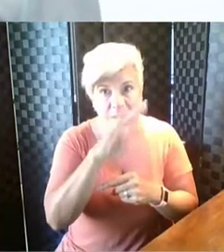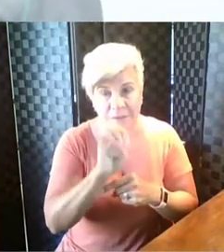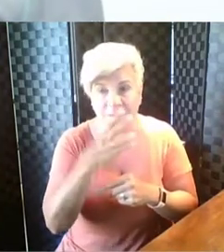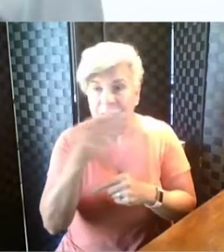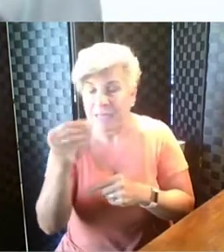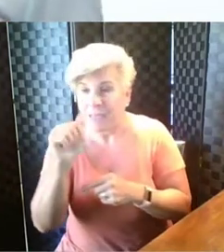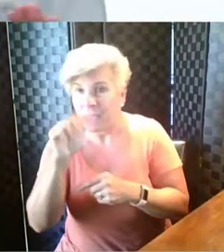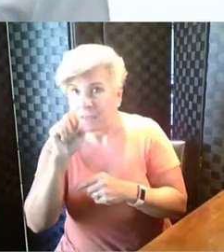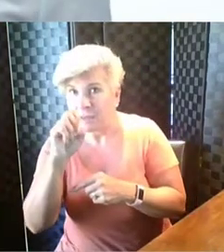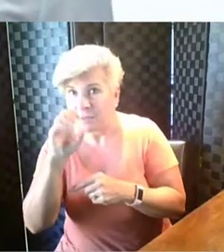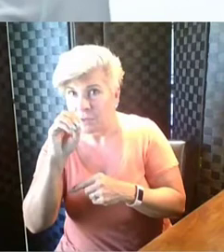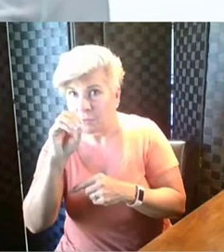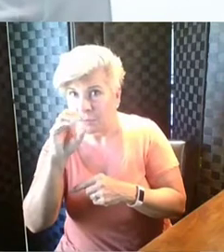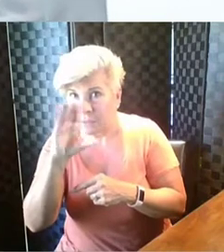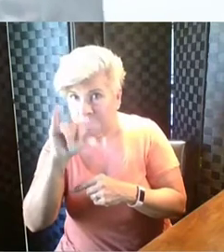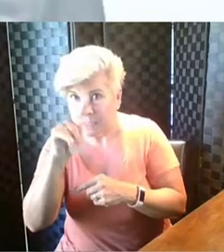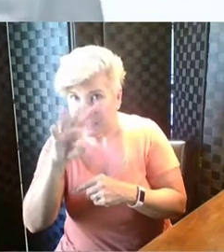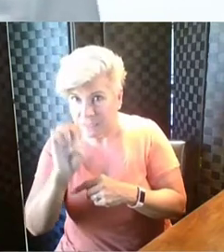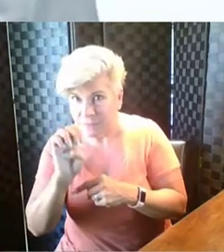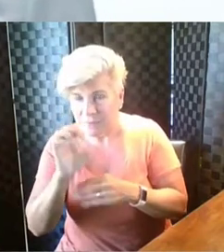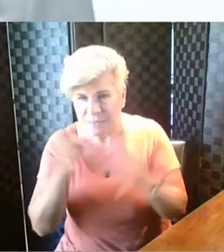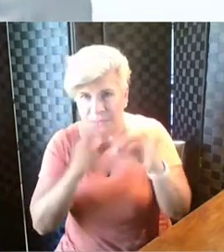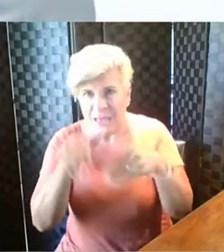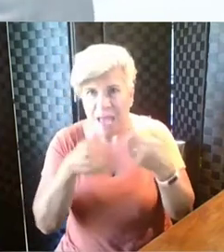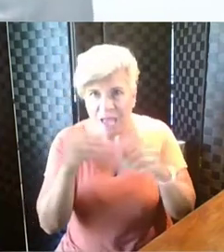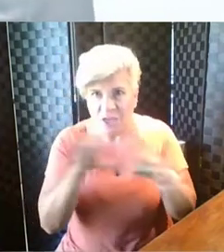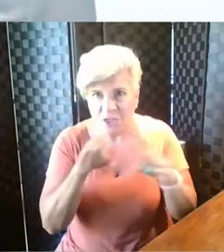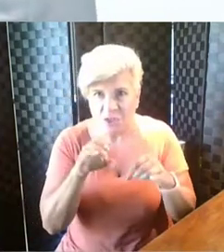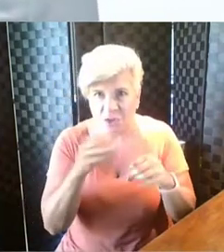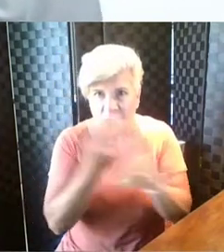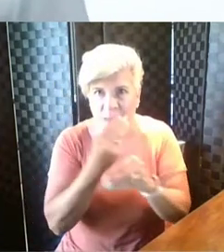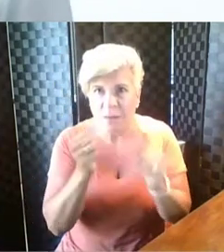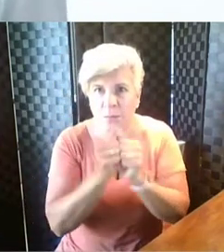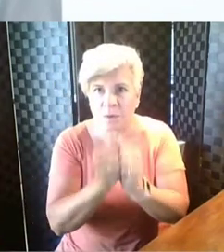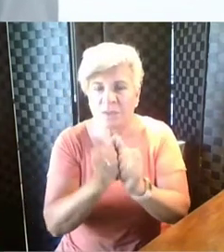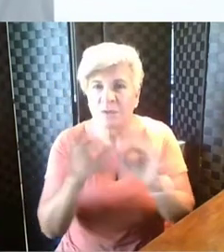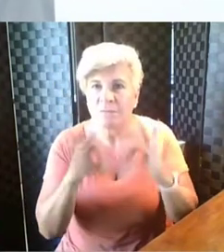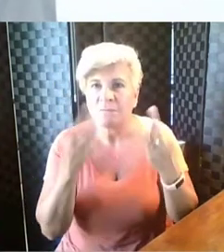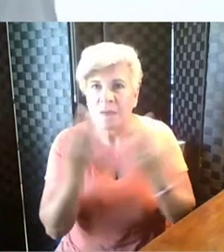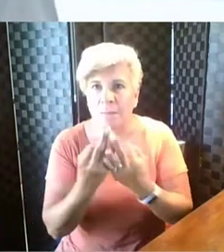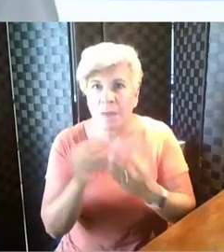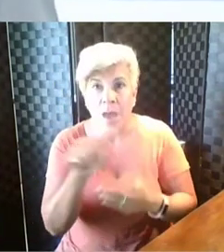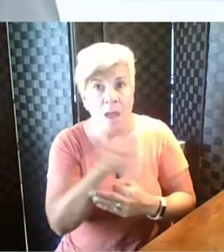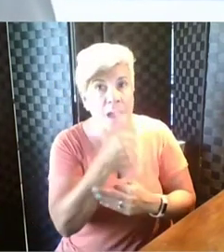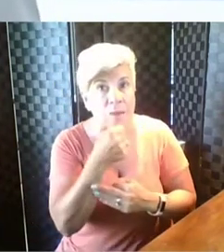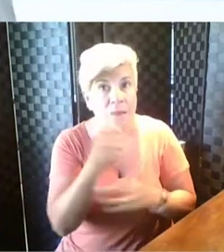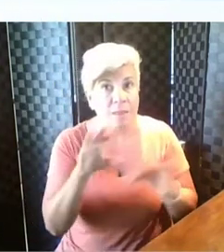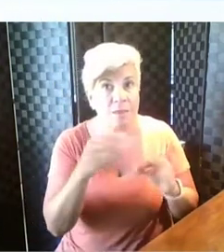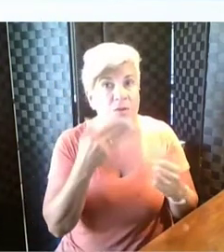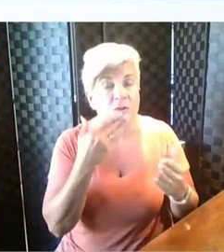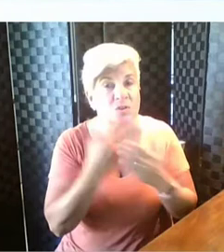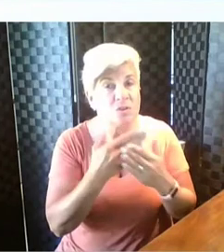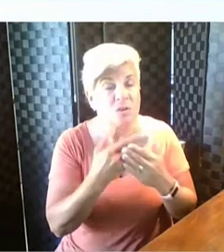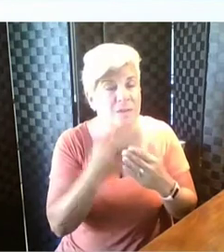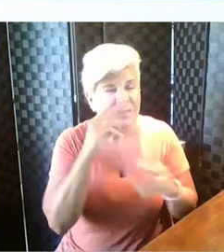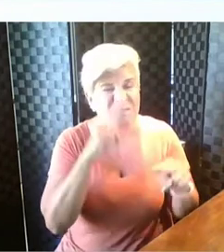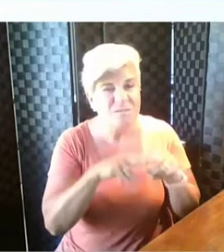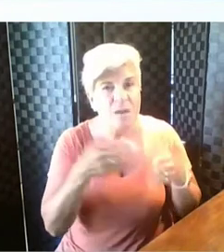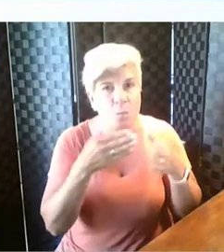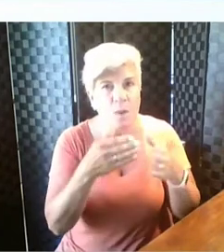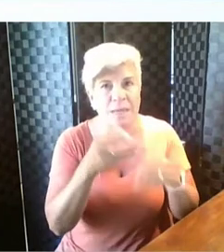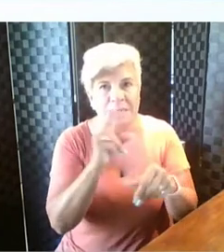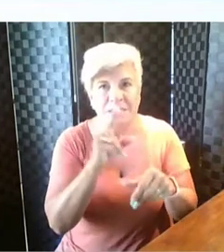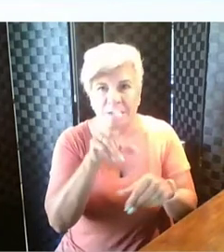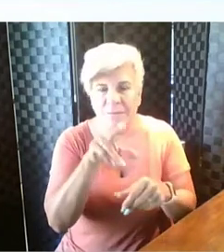associative, and explain how you're doing your math to your family. So another fun way to grab numbers or to make up numbers is to use a